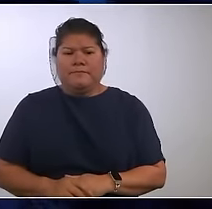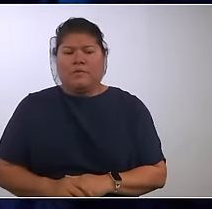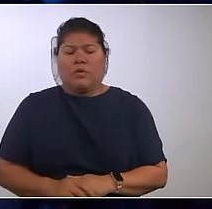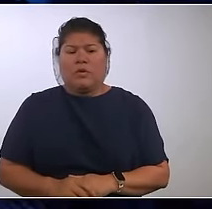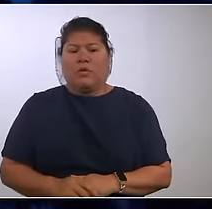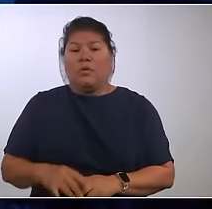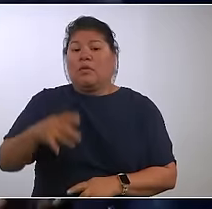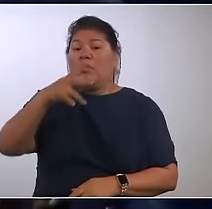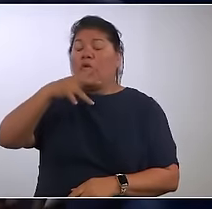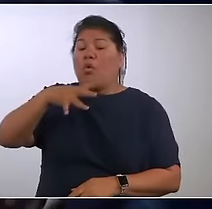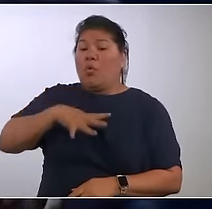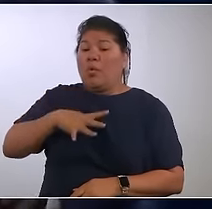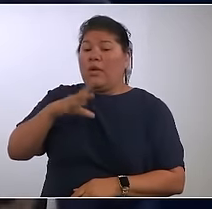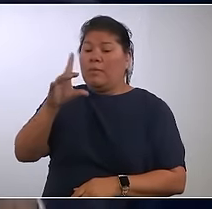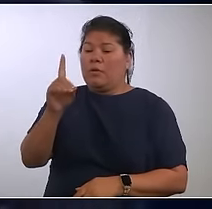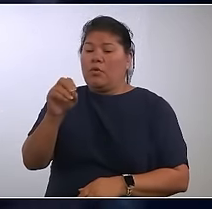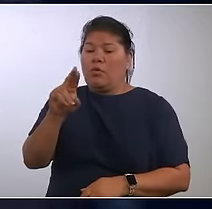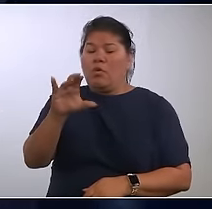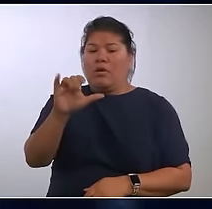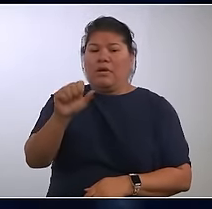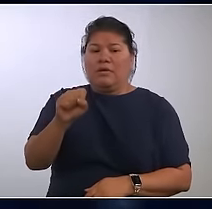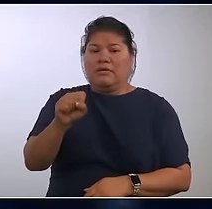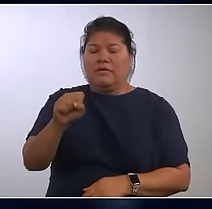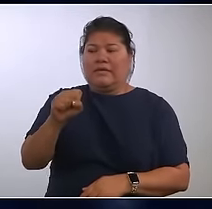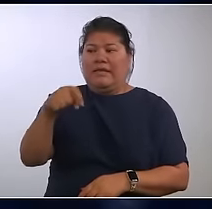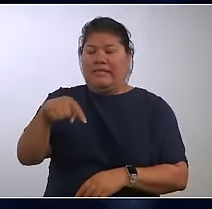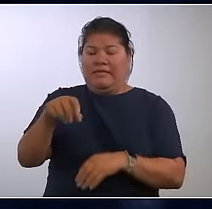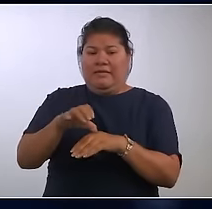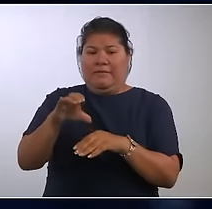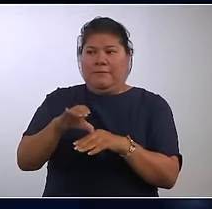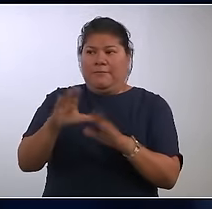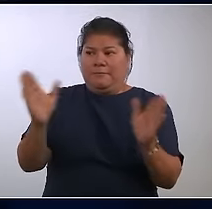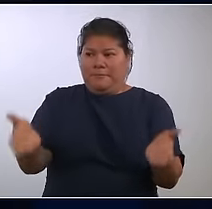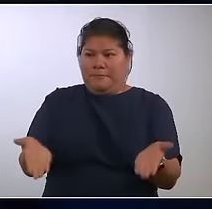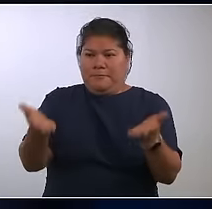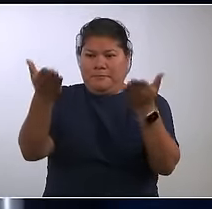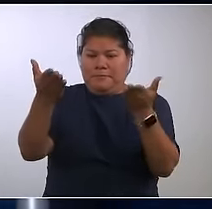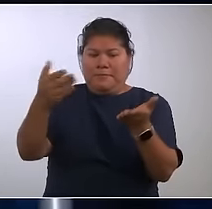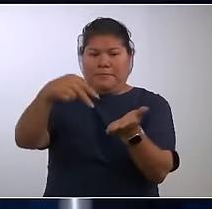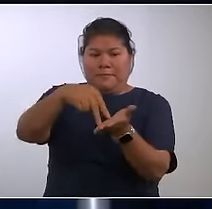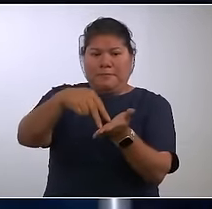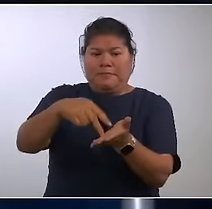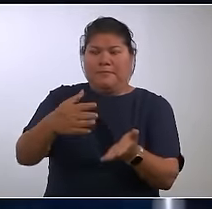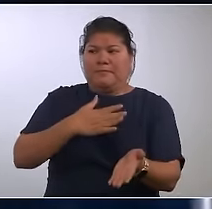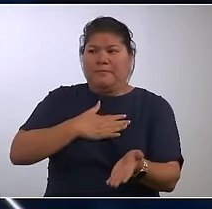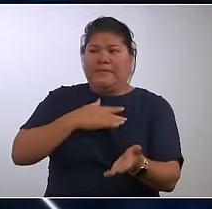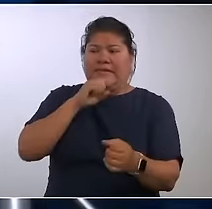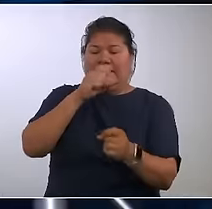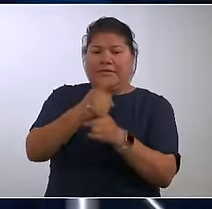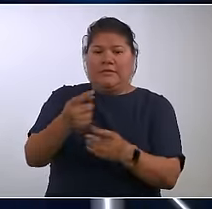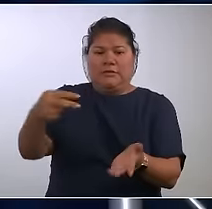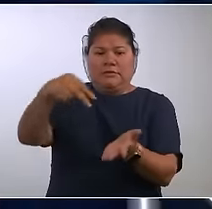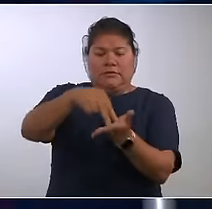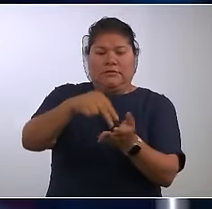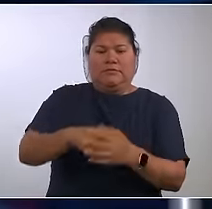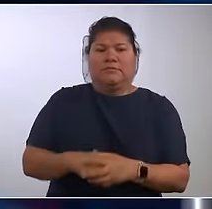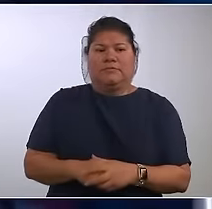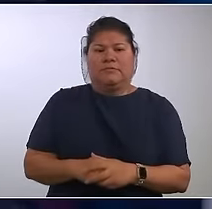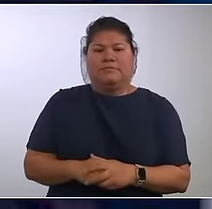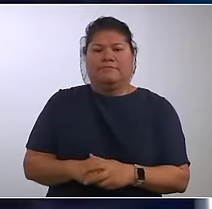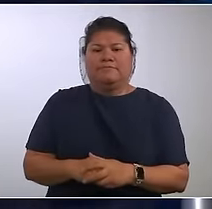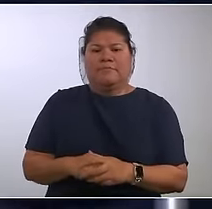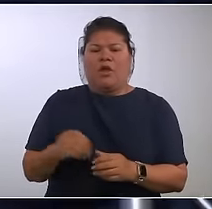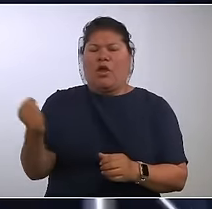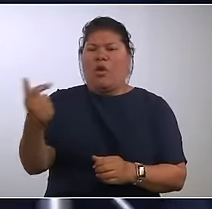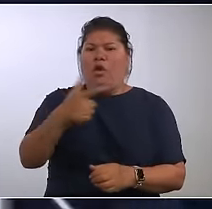todas las mujeres Dorcas de esta iglesia. All the women of this church. Estén de pie, hermanas. Stand to your feet, sisters.